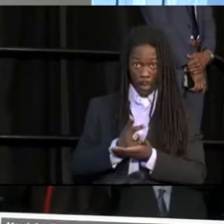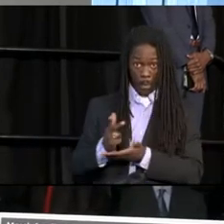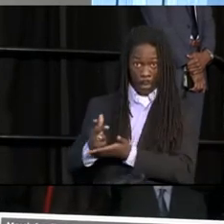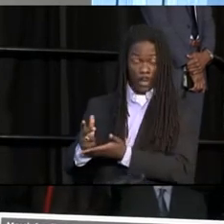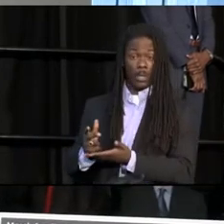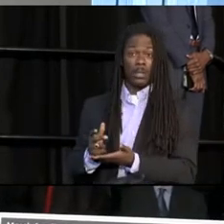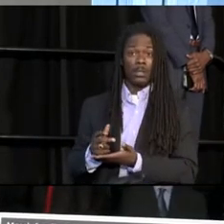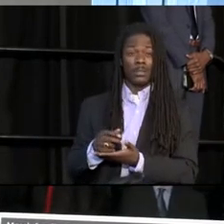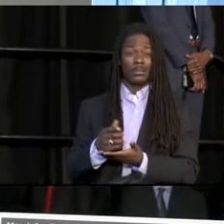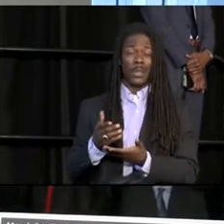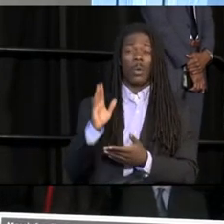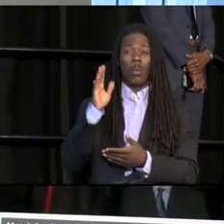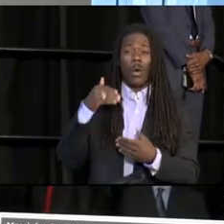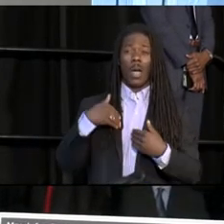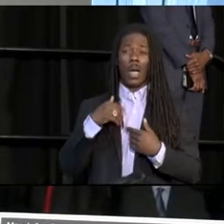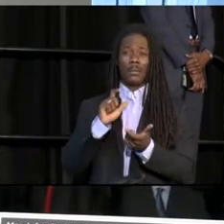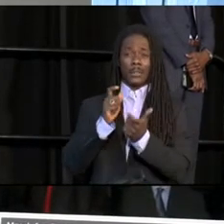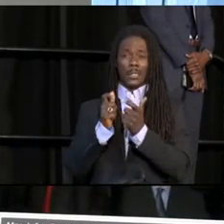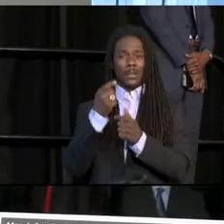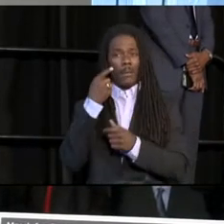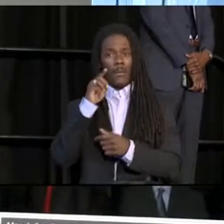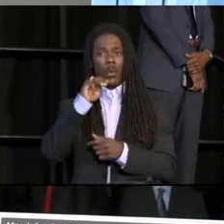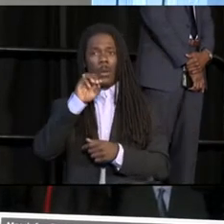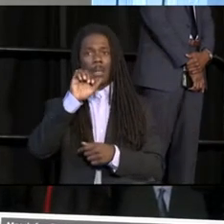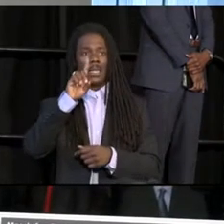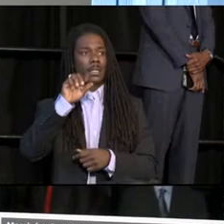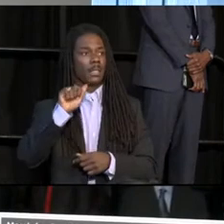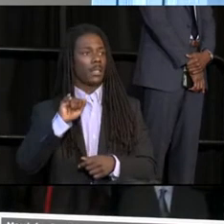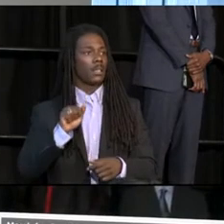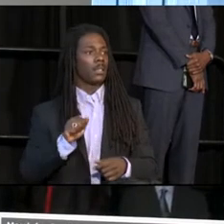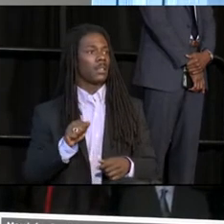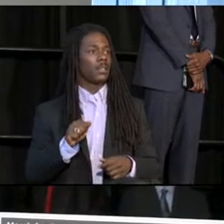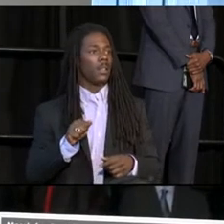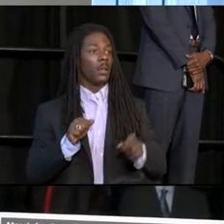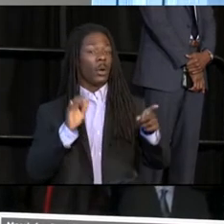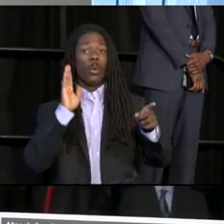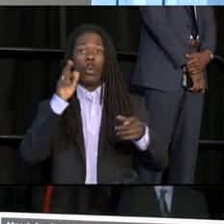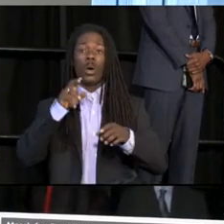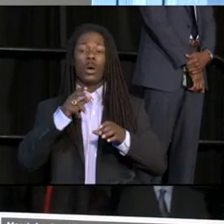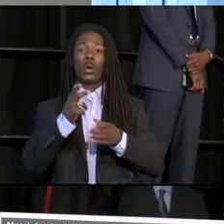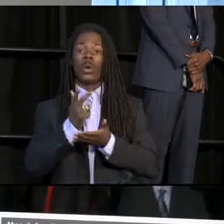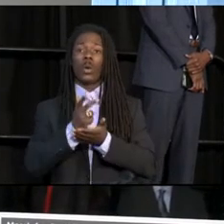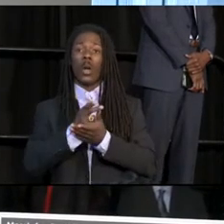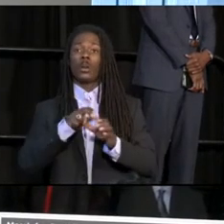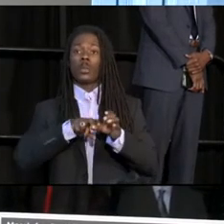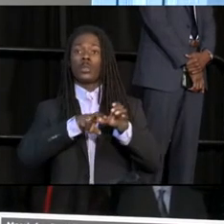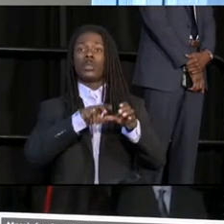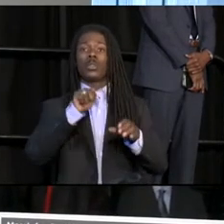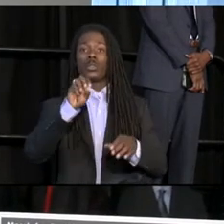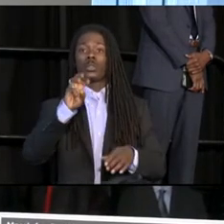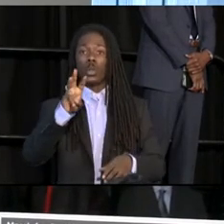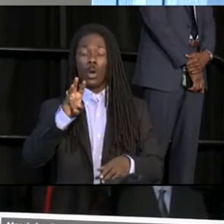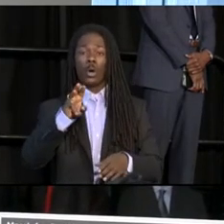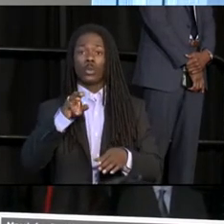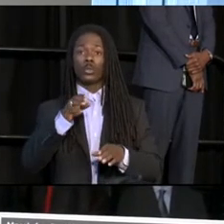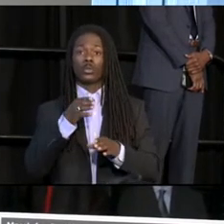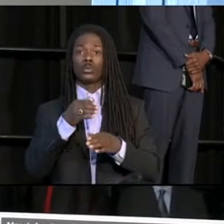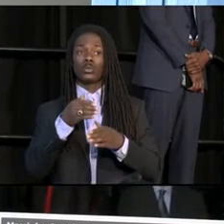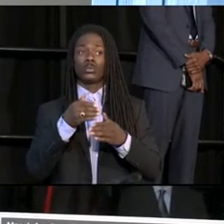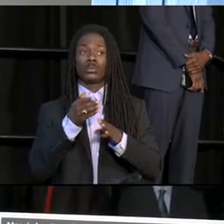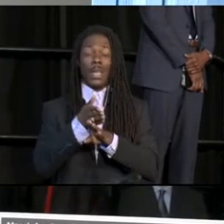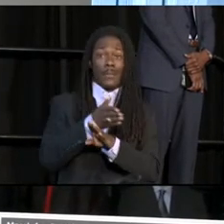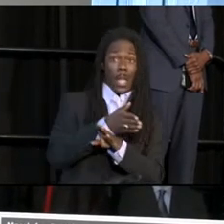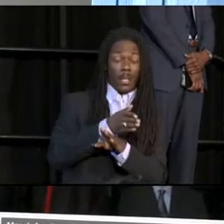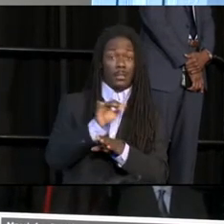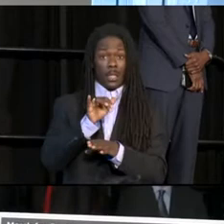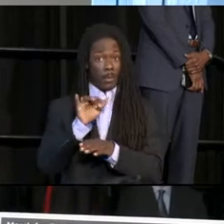There will be accommodations made for the media. Yep. Will cars be towed in advance, like they were for the marathon or the They recent will race? be. Yes,